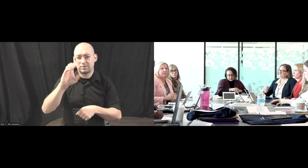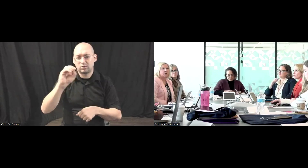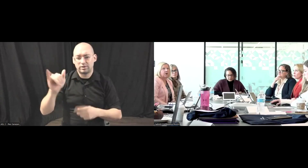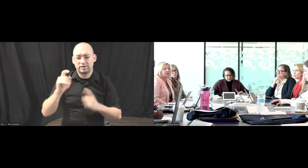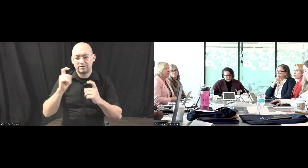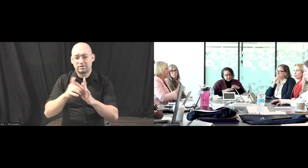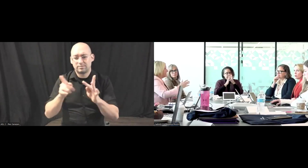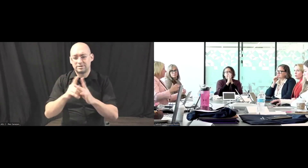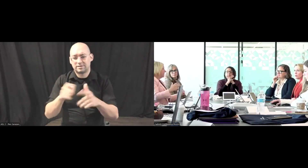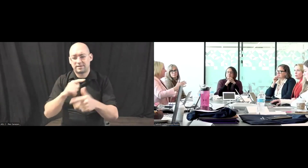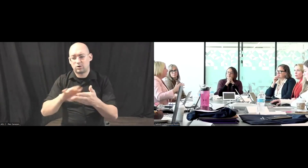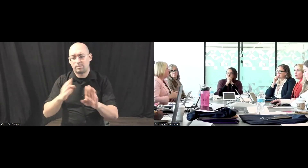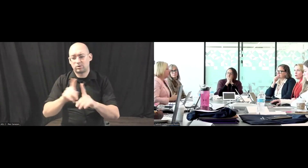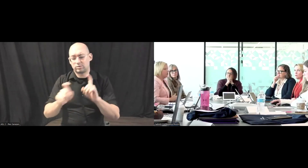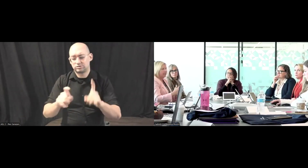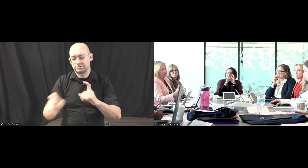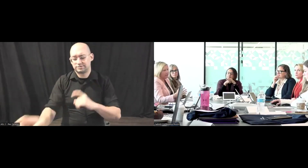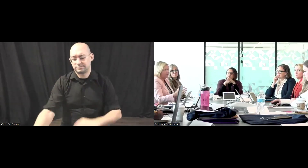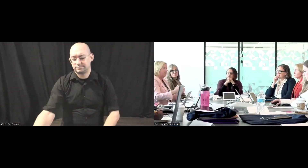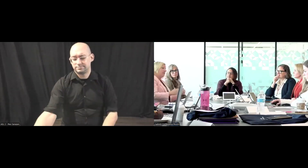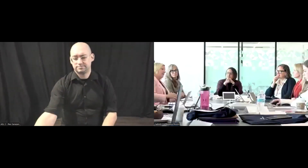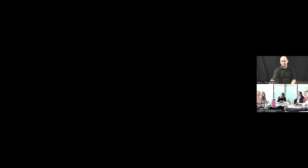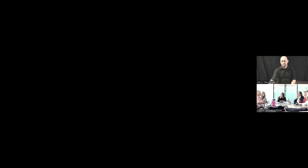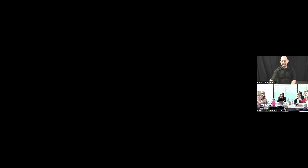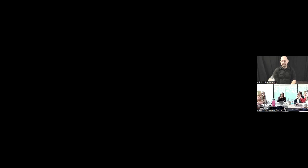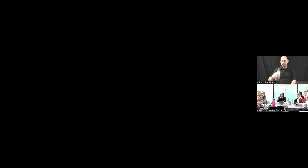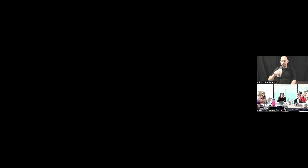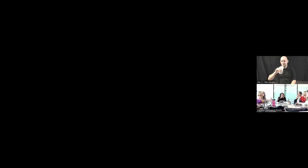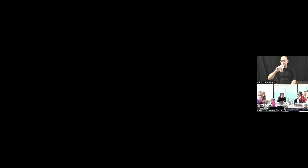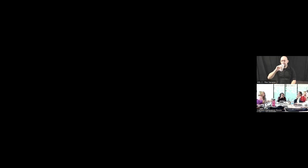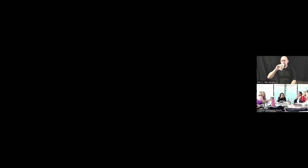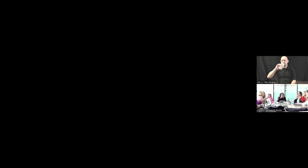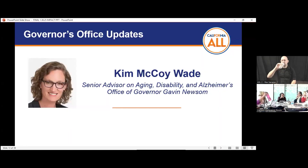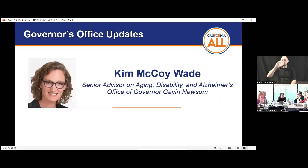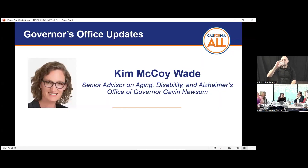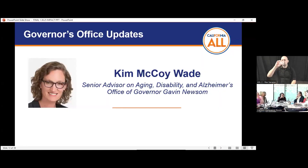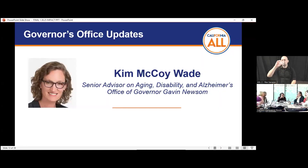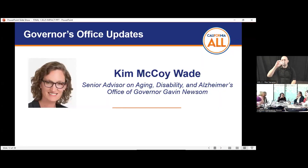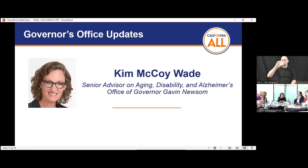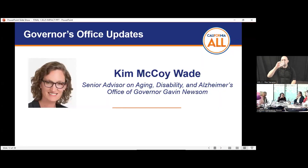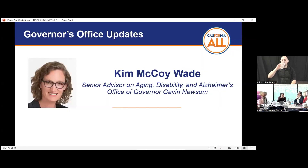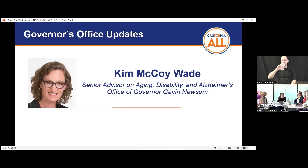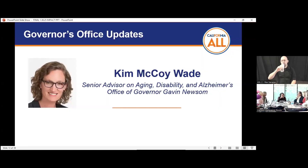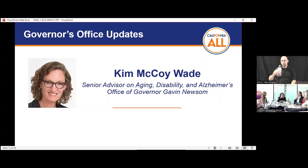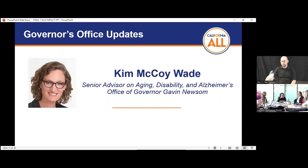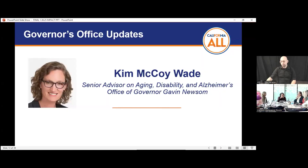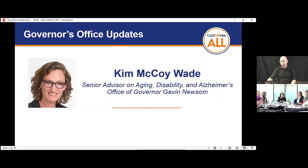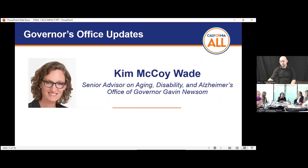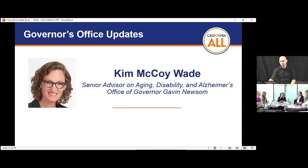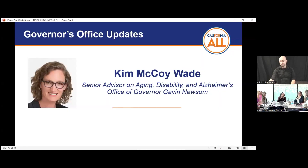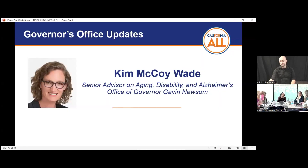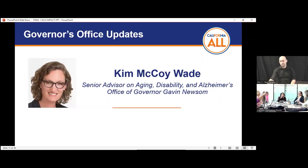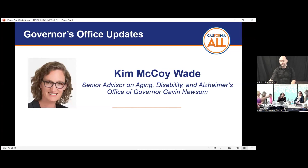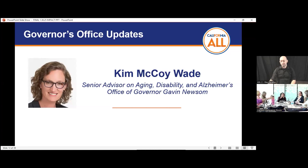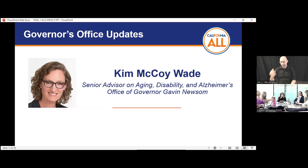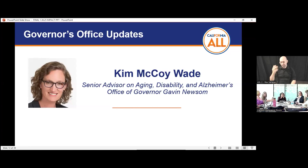we'll open it up to question instead of the herky-jerky questions. And Pam, thank you for being here in person and for joining